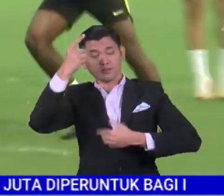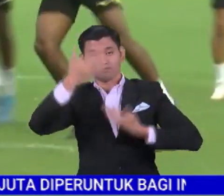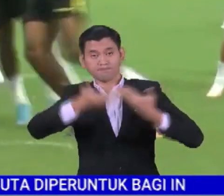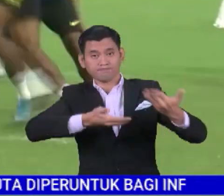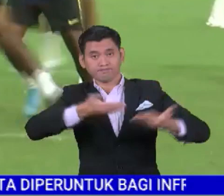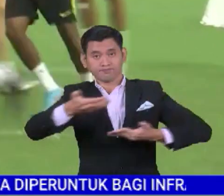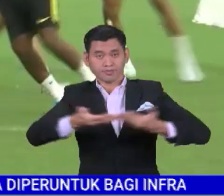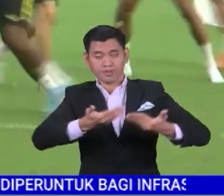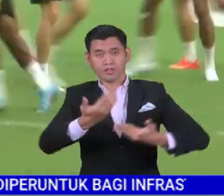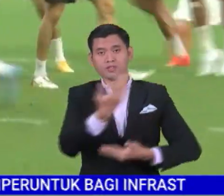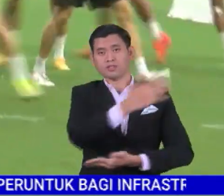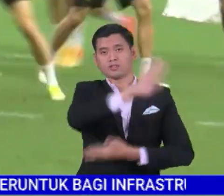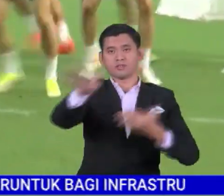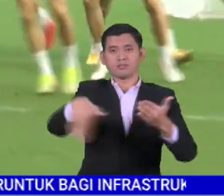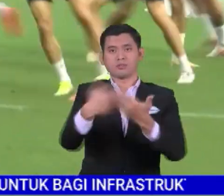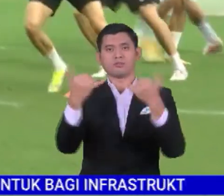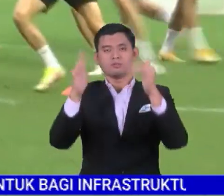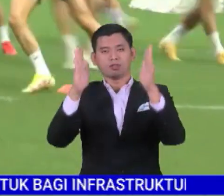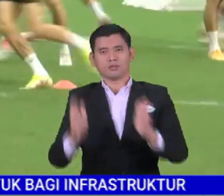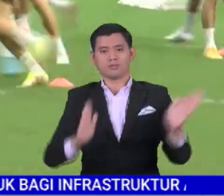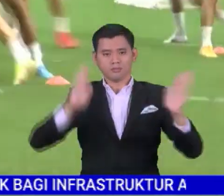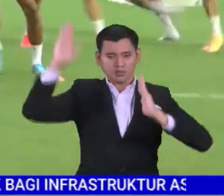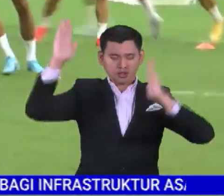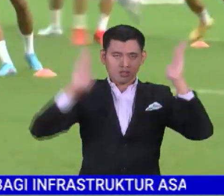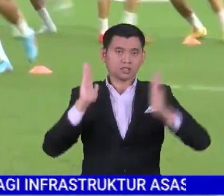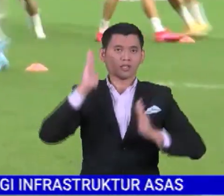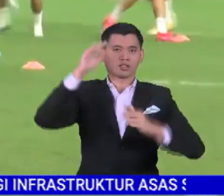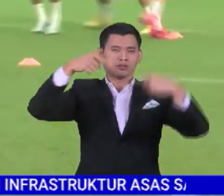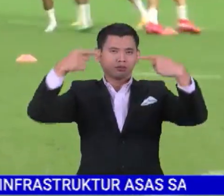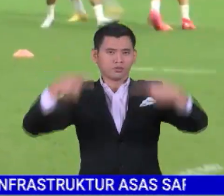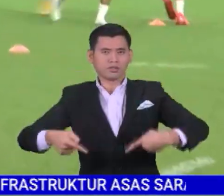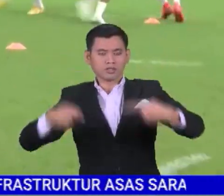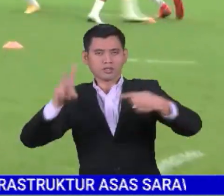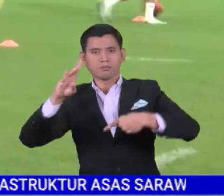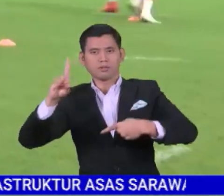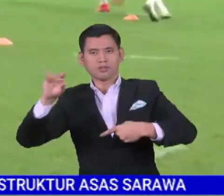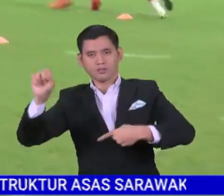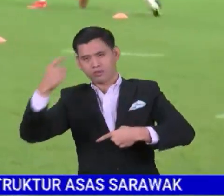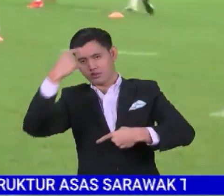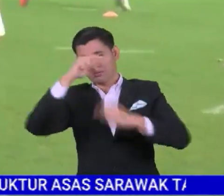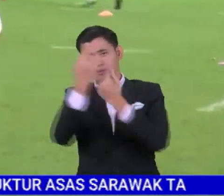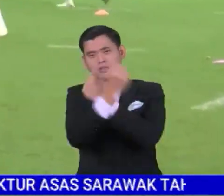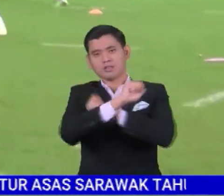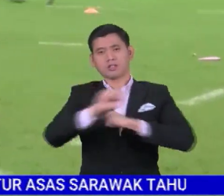Malaysia akan berdepan Kemboja dan Maldives sebagai aksi pemanas badan Harimau Malaya sebelum